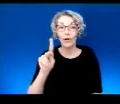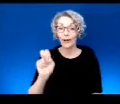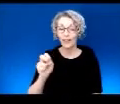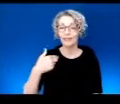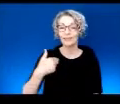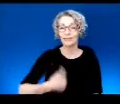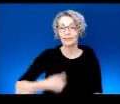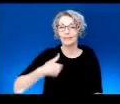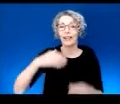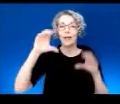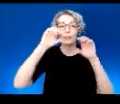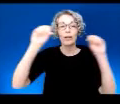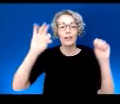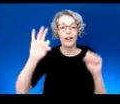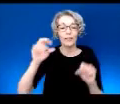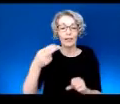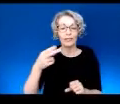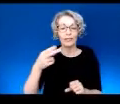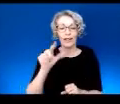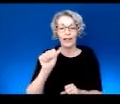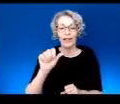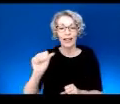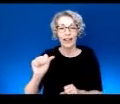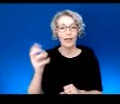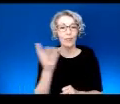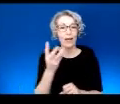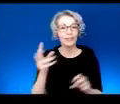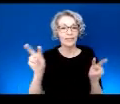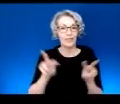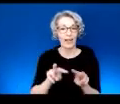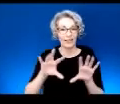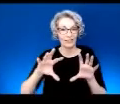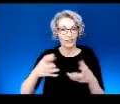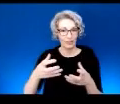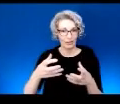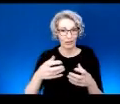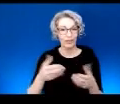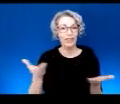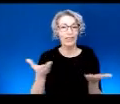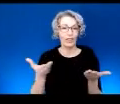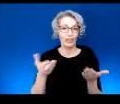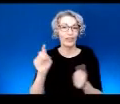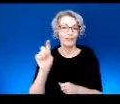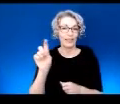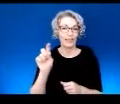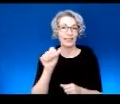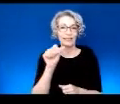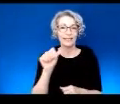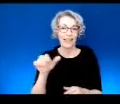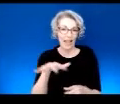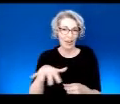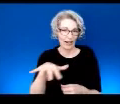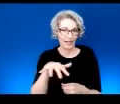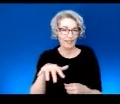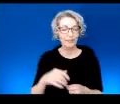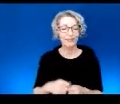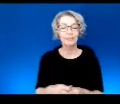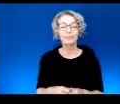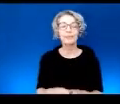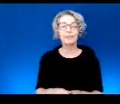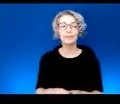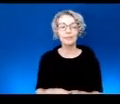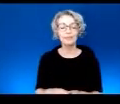I'm president of the HLAA West Valley chapter here in the Phoenix area.